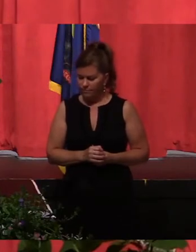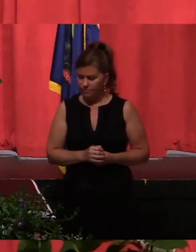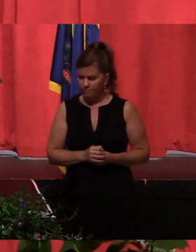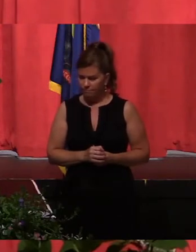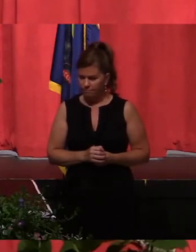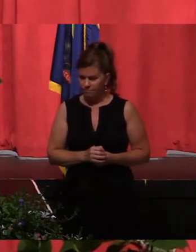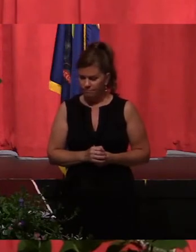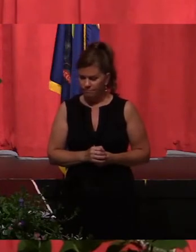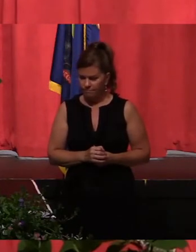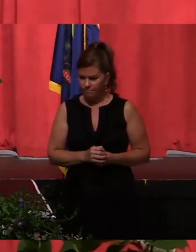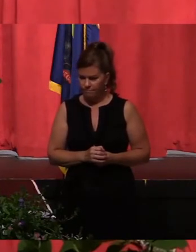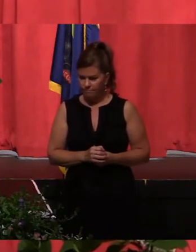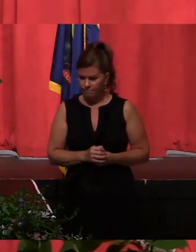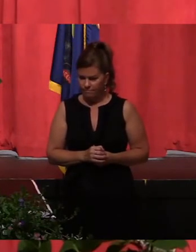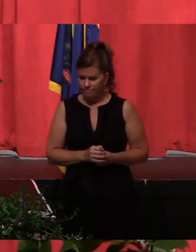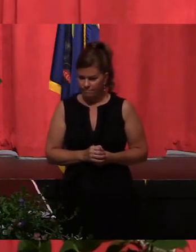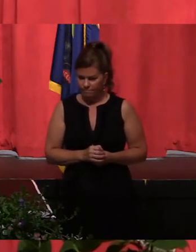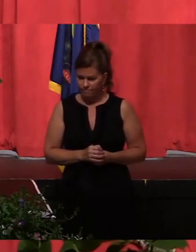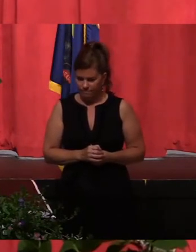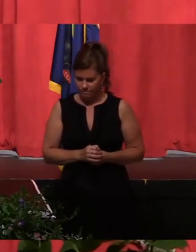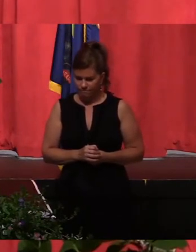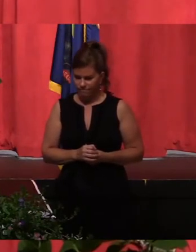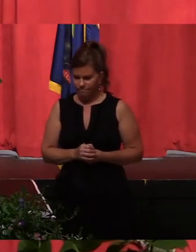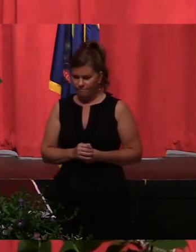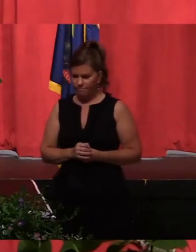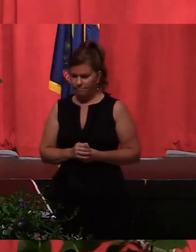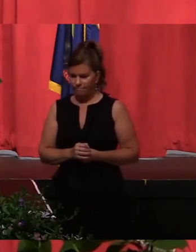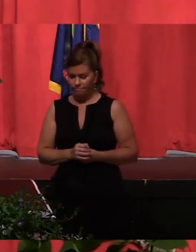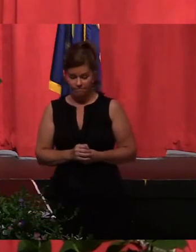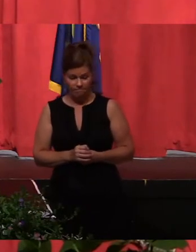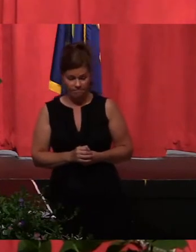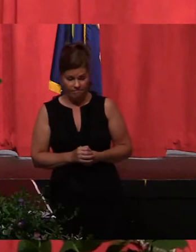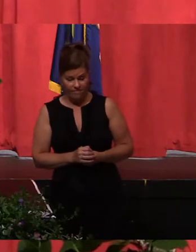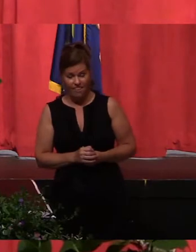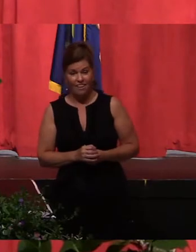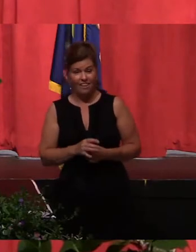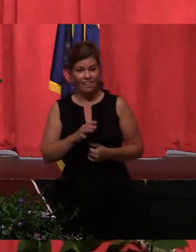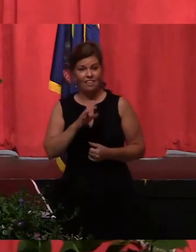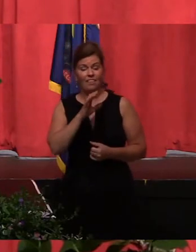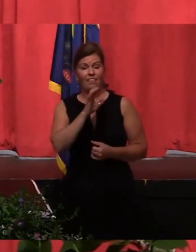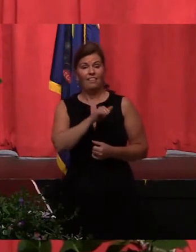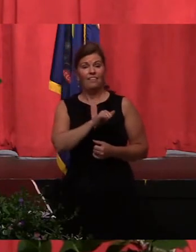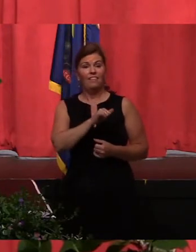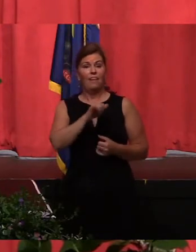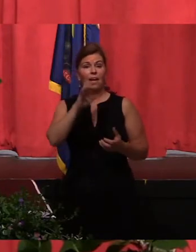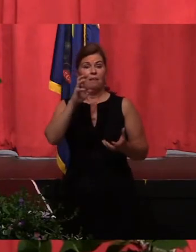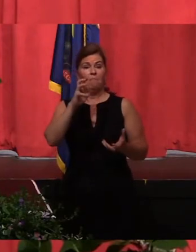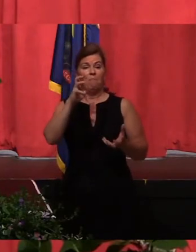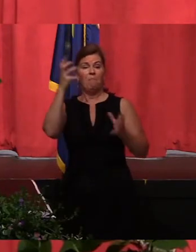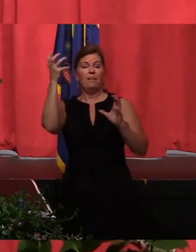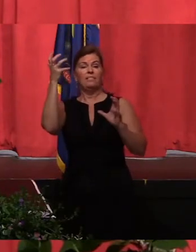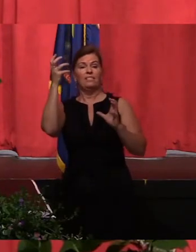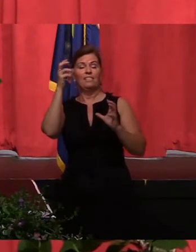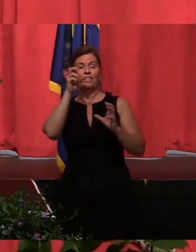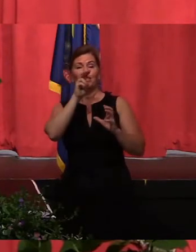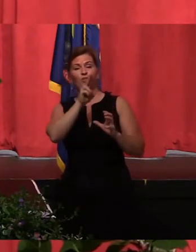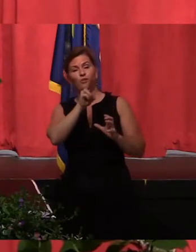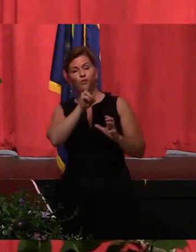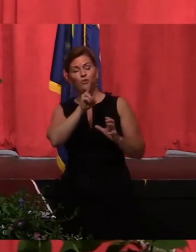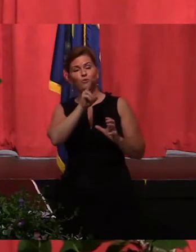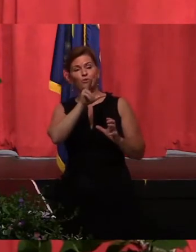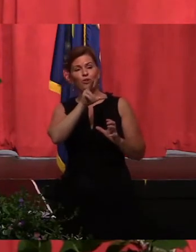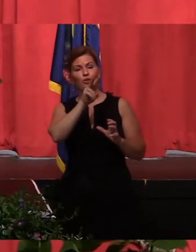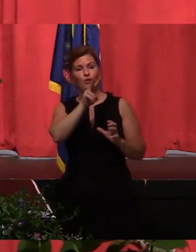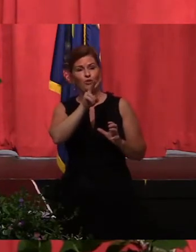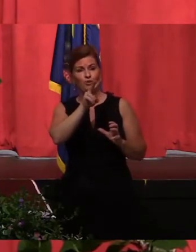The very messy, proverbially, historically messy ZOO-32 ancestor